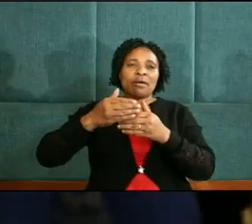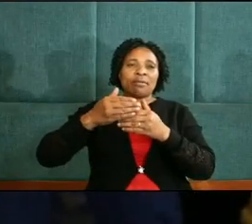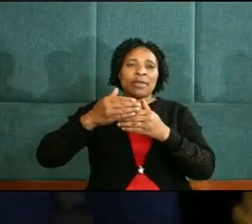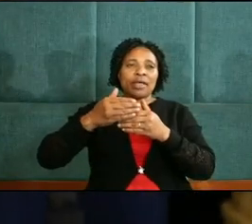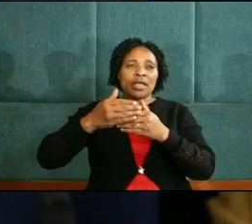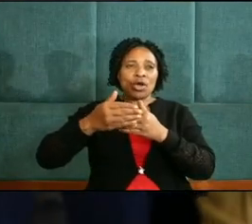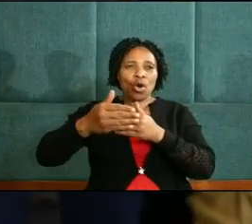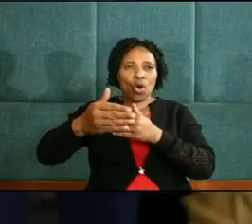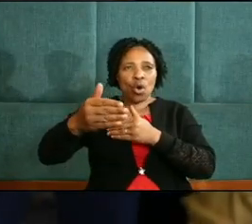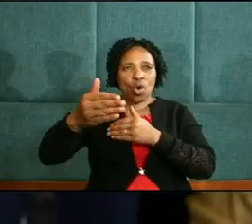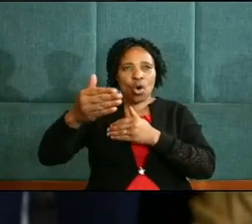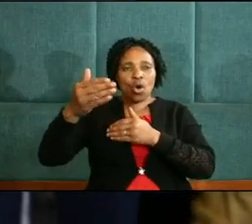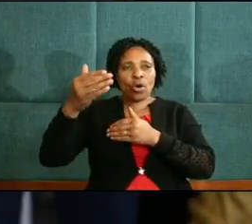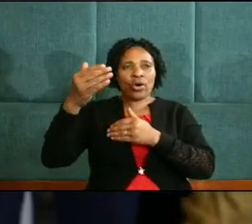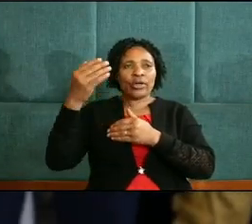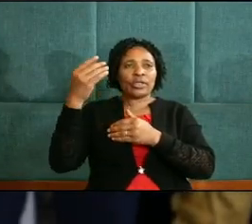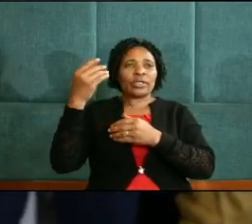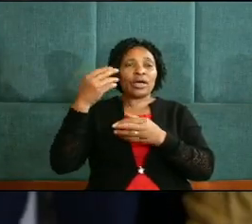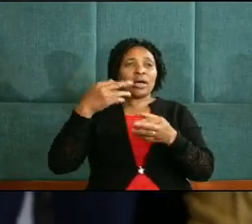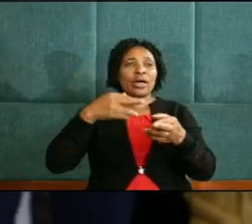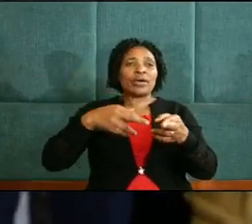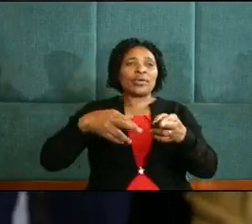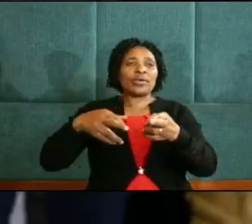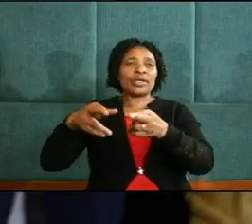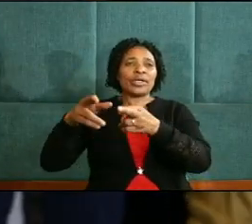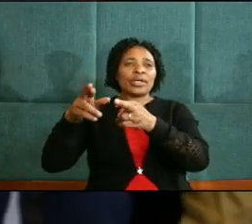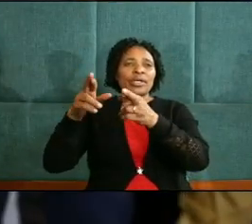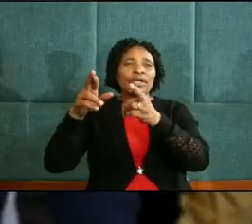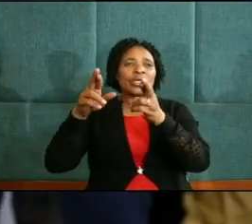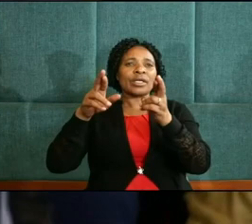just beyond the